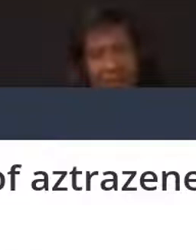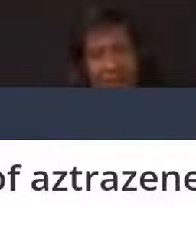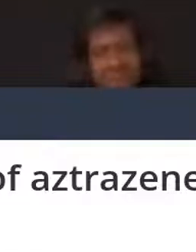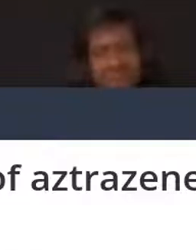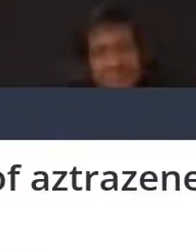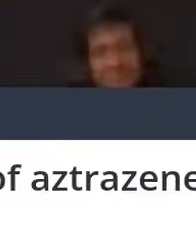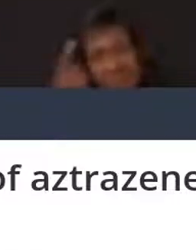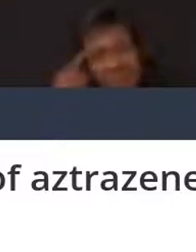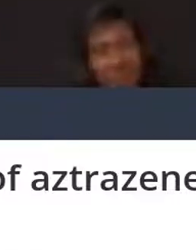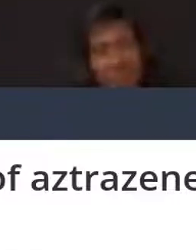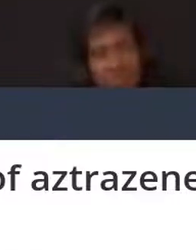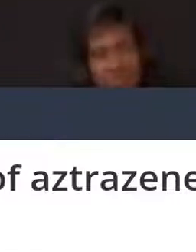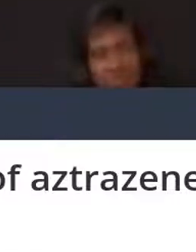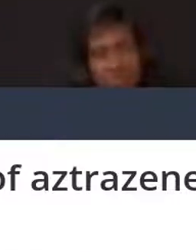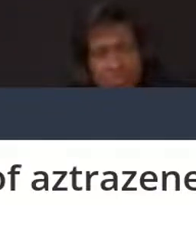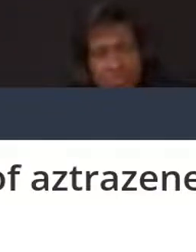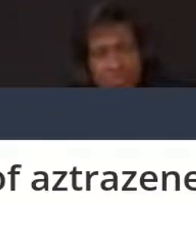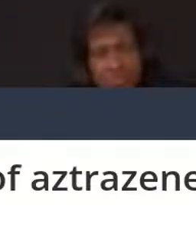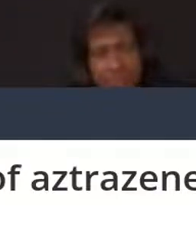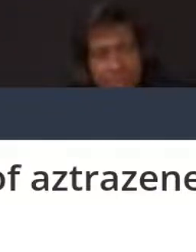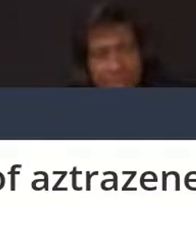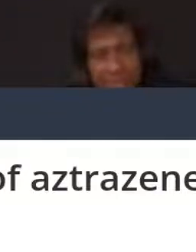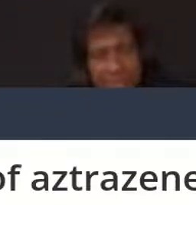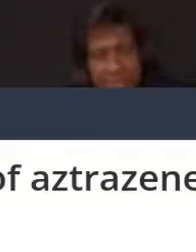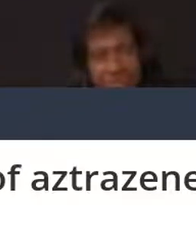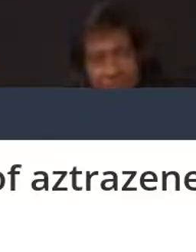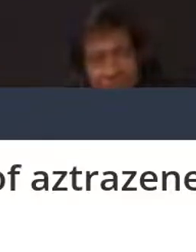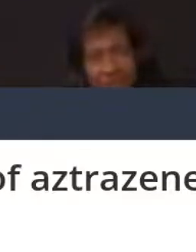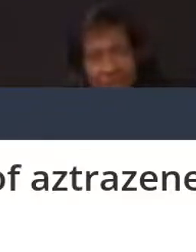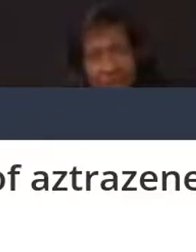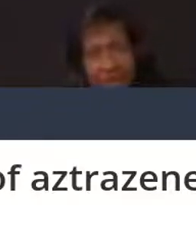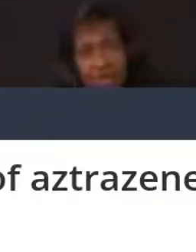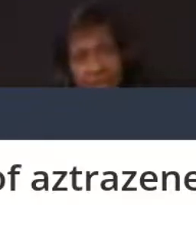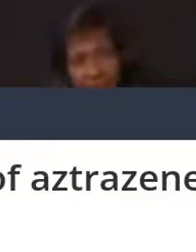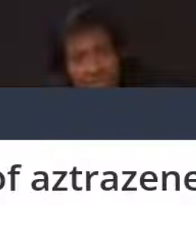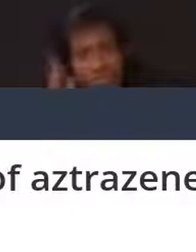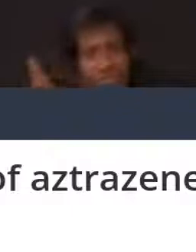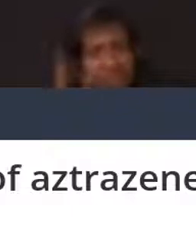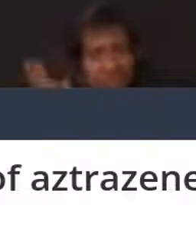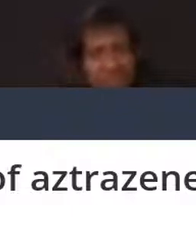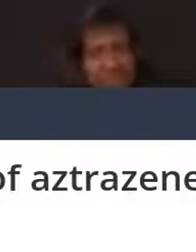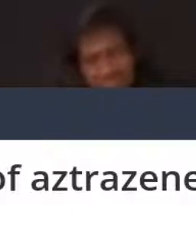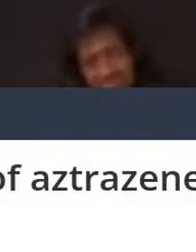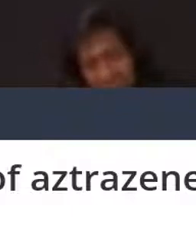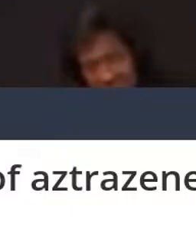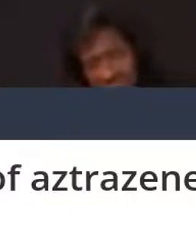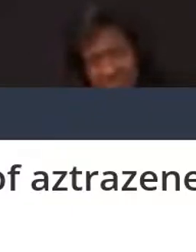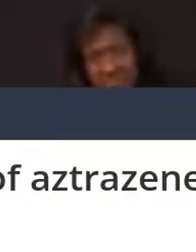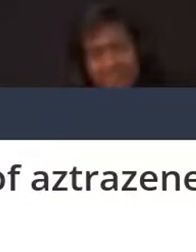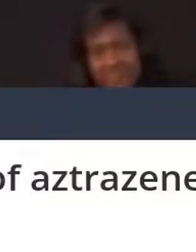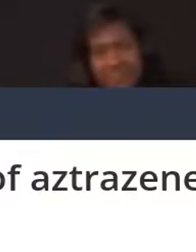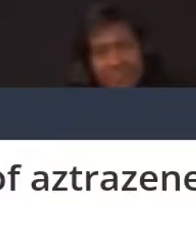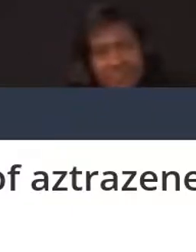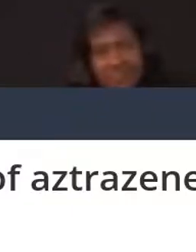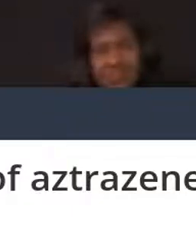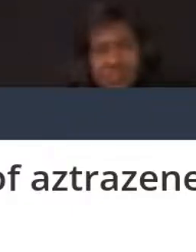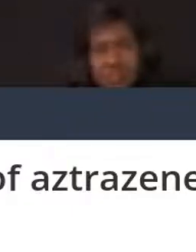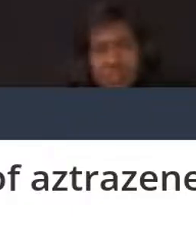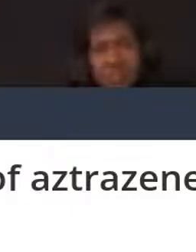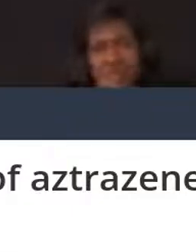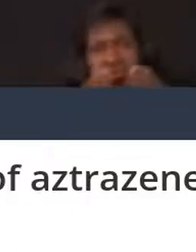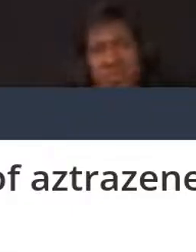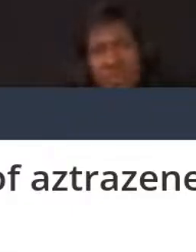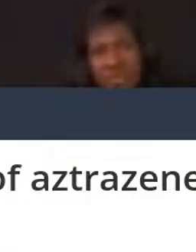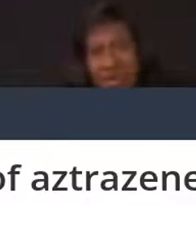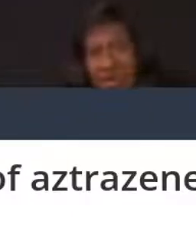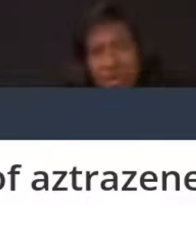to reopen. Firstly, I'd like to start by thanking the community,